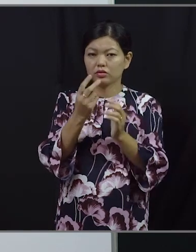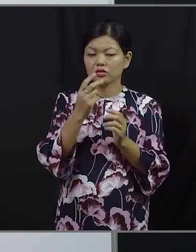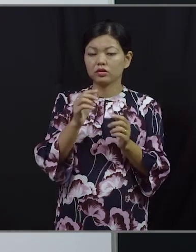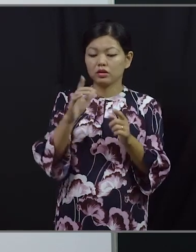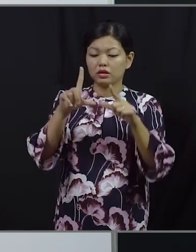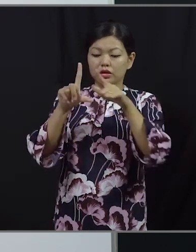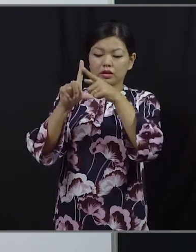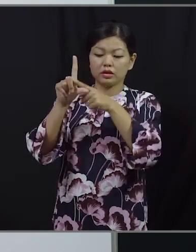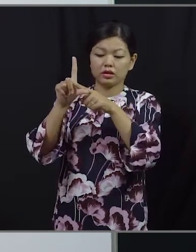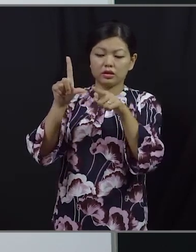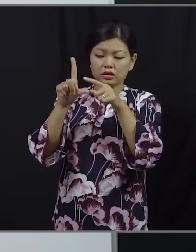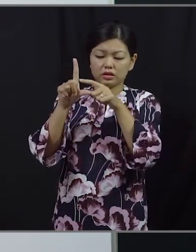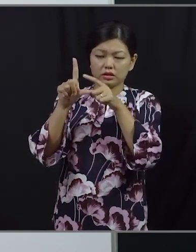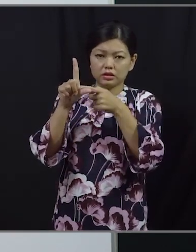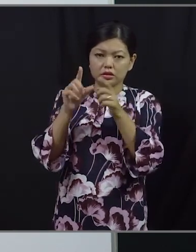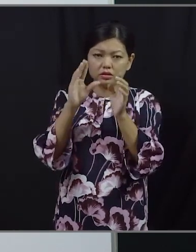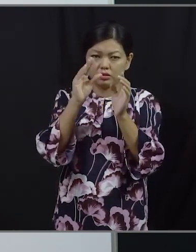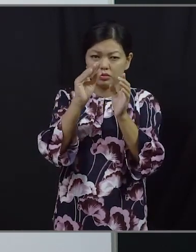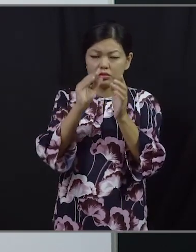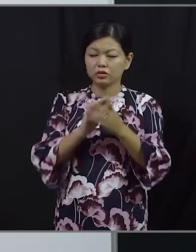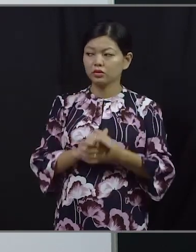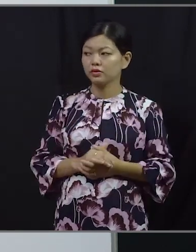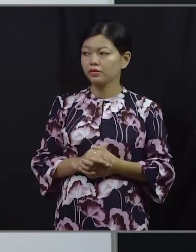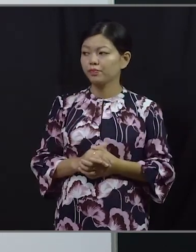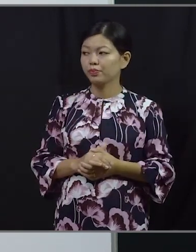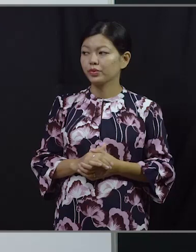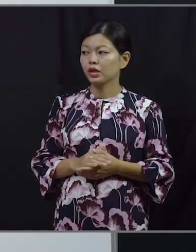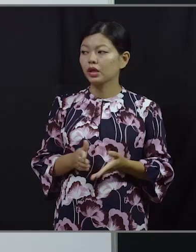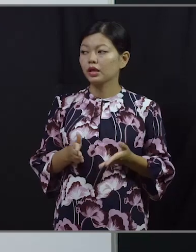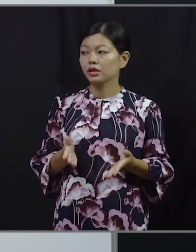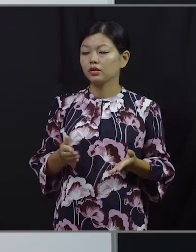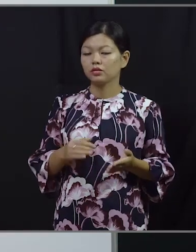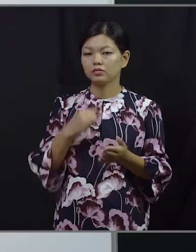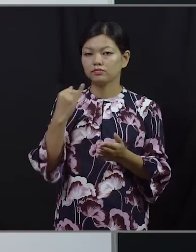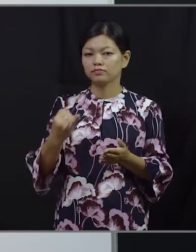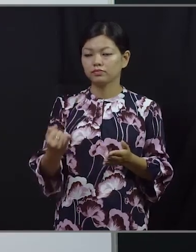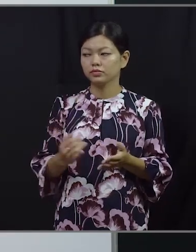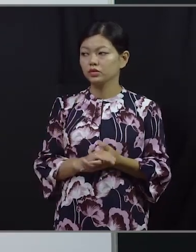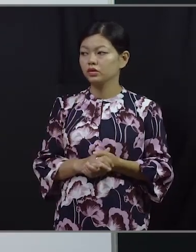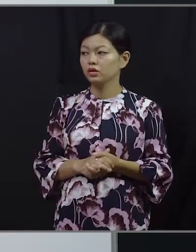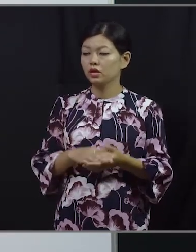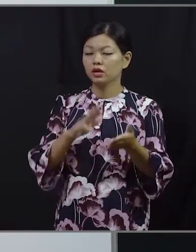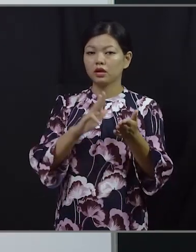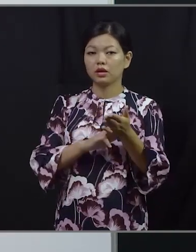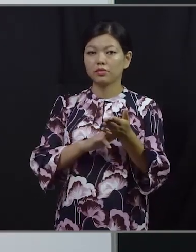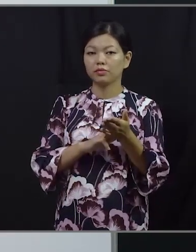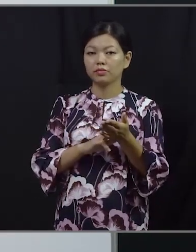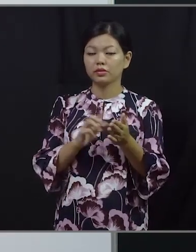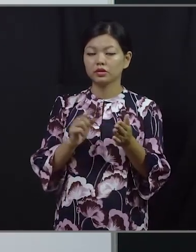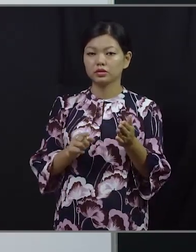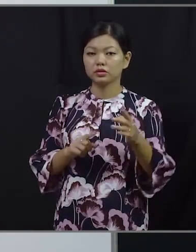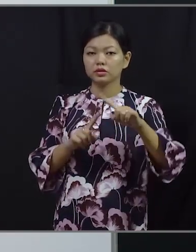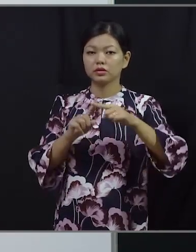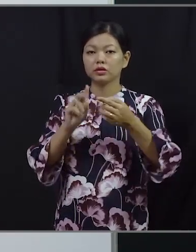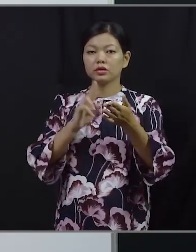angle. Okay, very small angle. So now let's find the expression for it. Okay, so 10 alpha. For 10